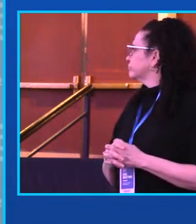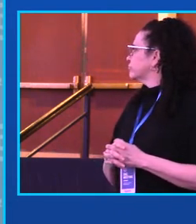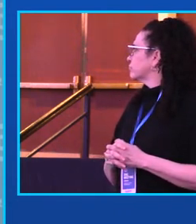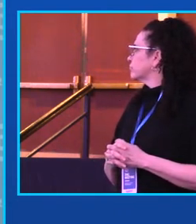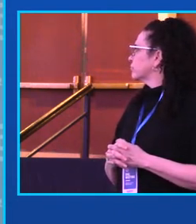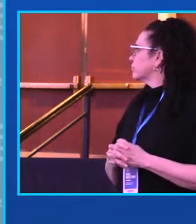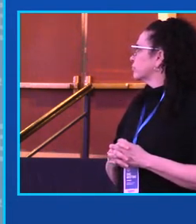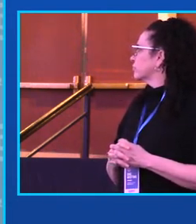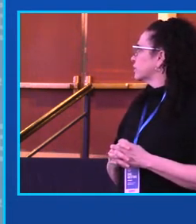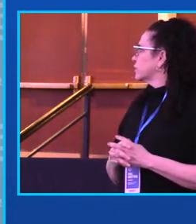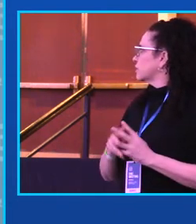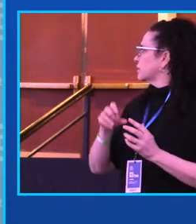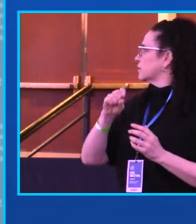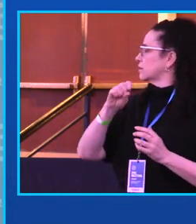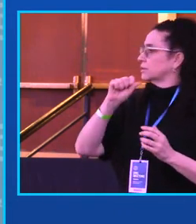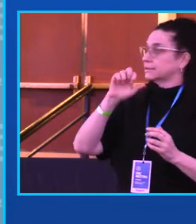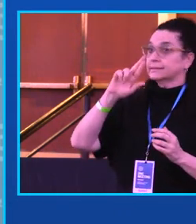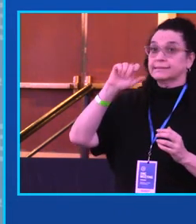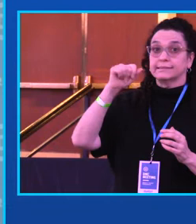We have Sarah.